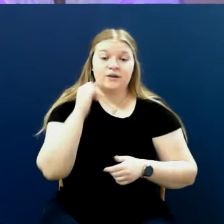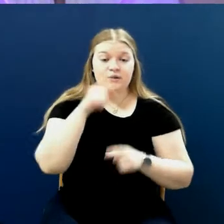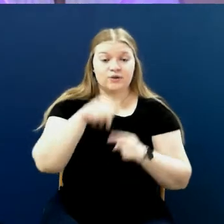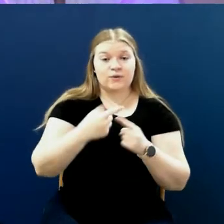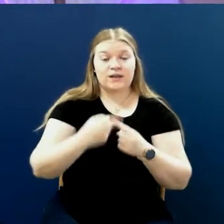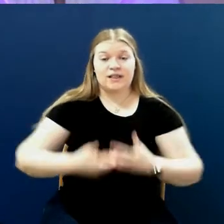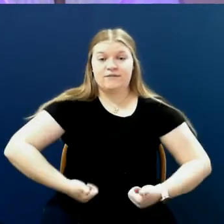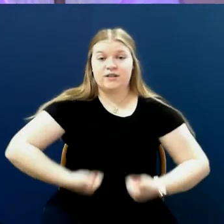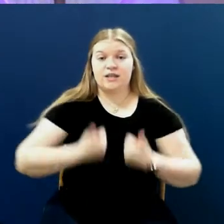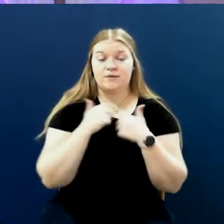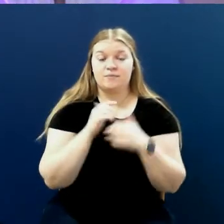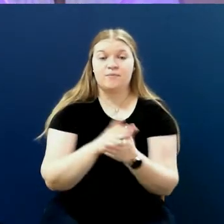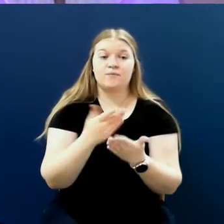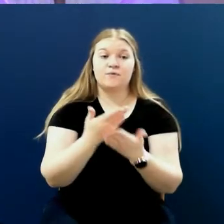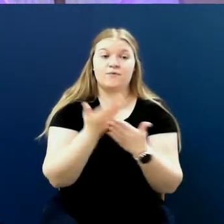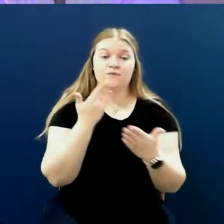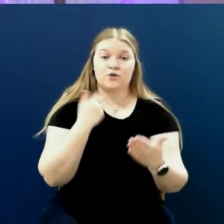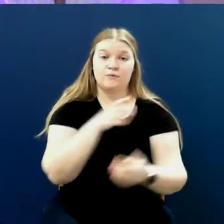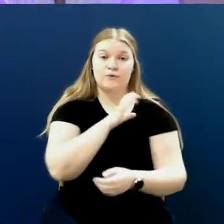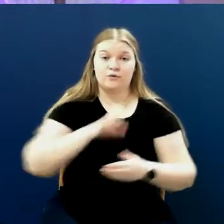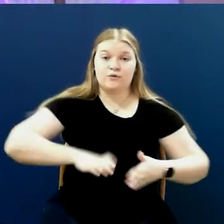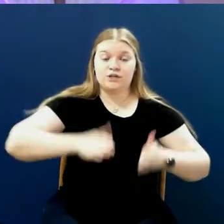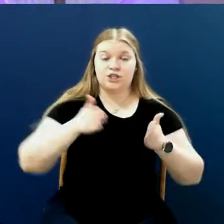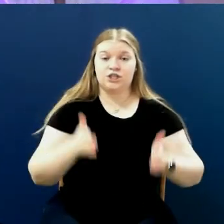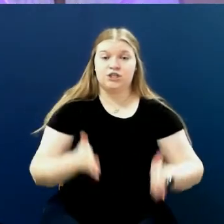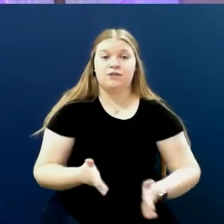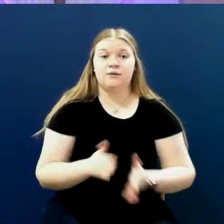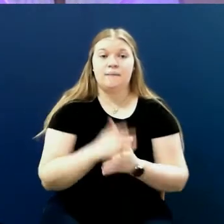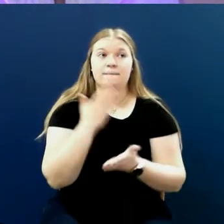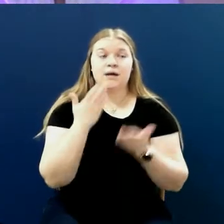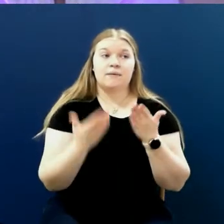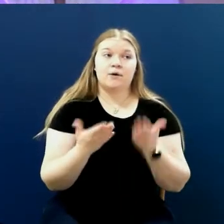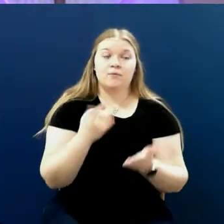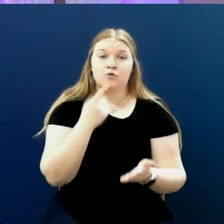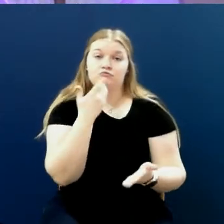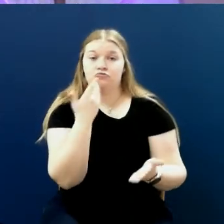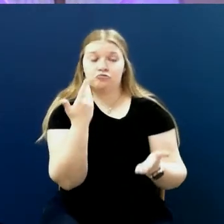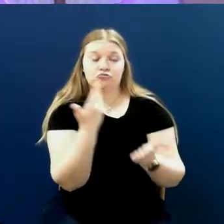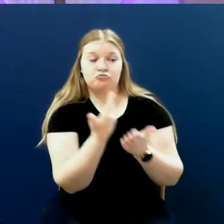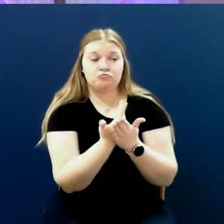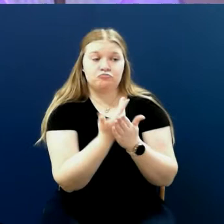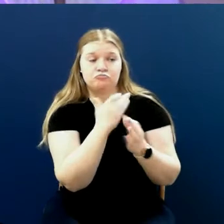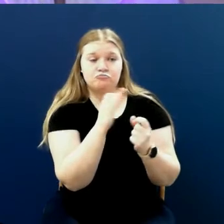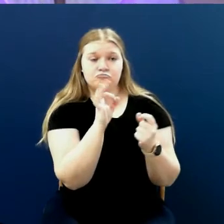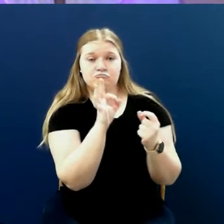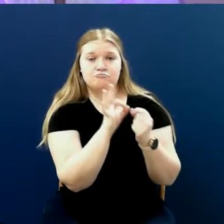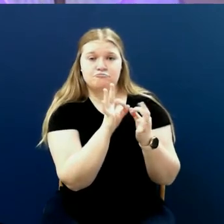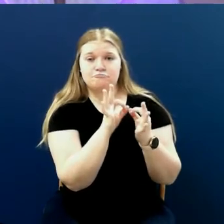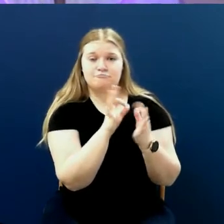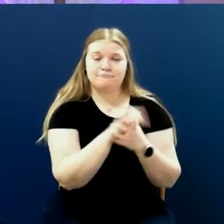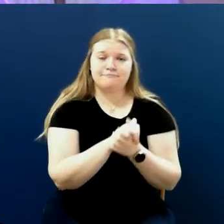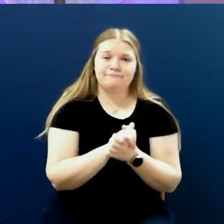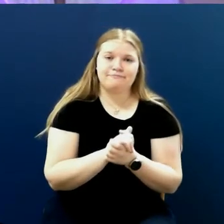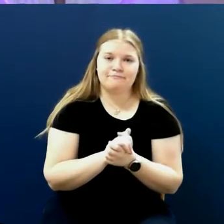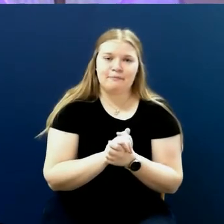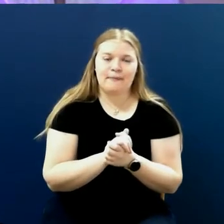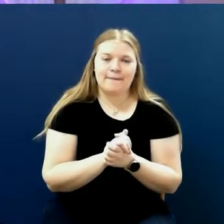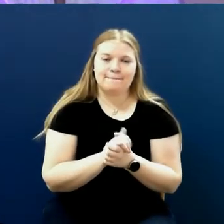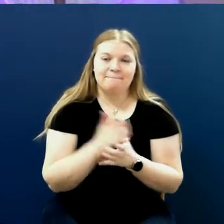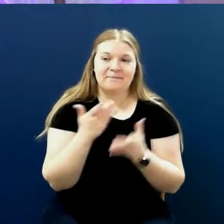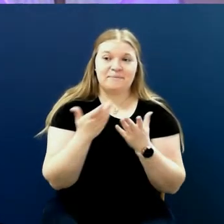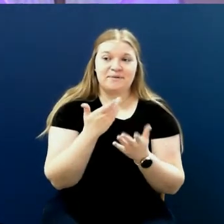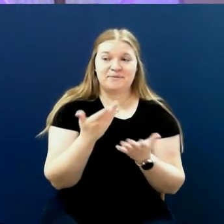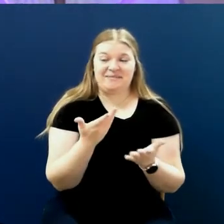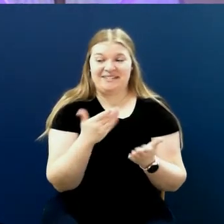Okay? Before you were a Christian, maybe you were a goody two-shoe. Maybe you were